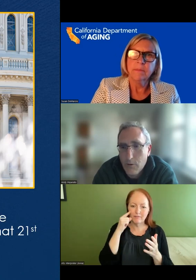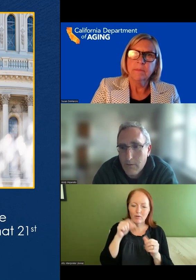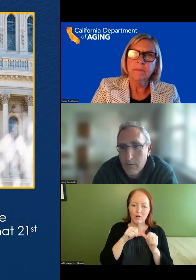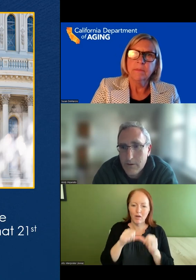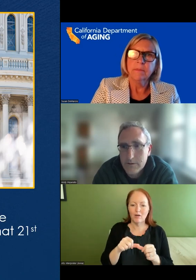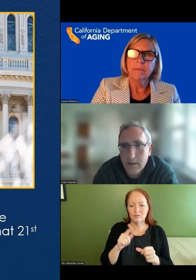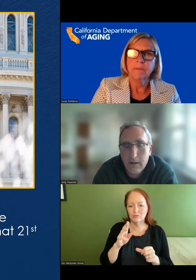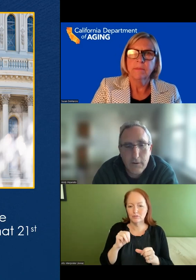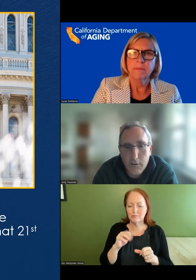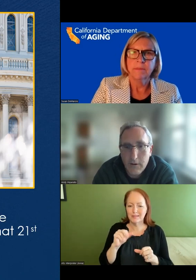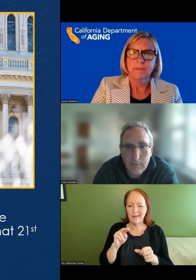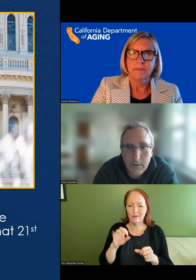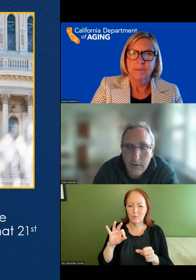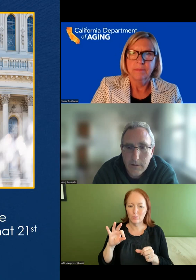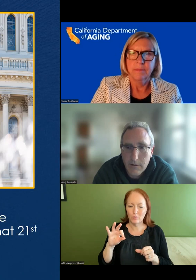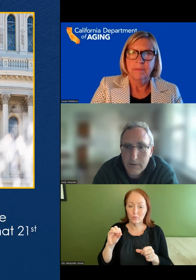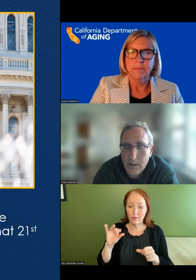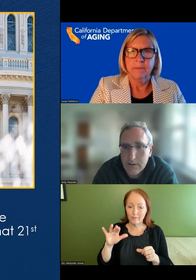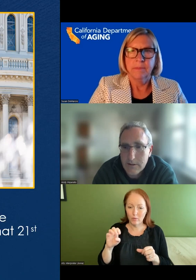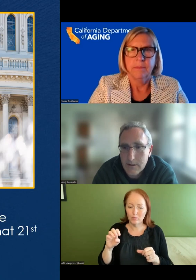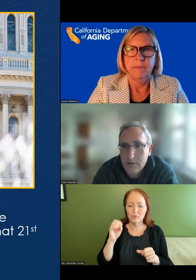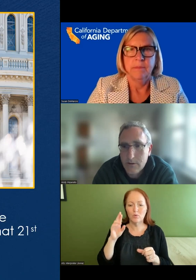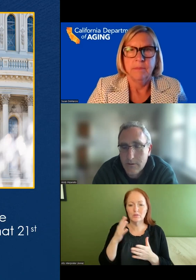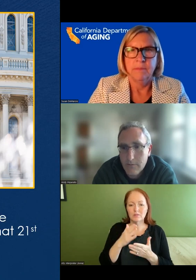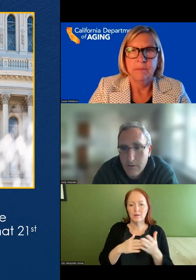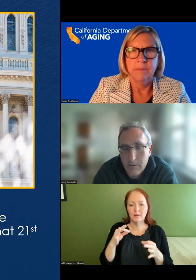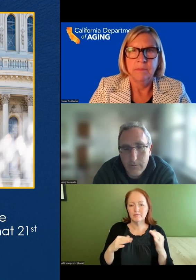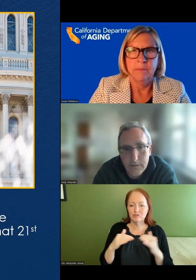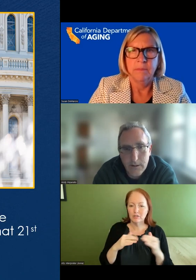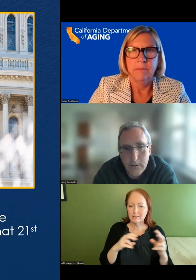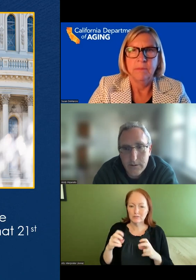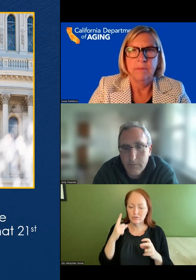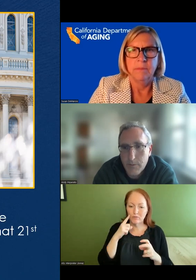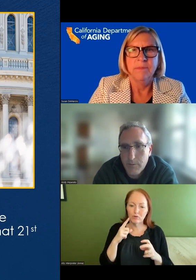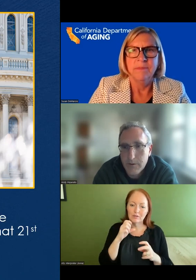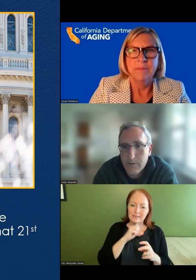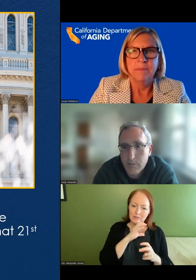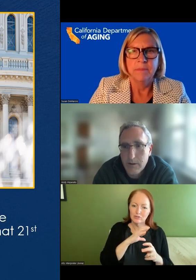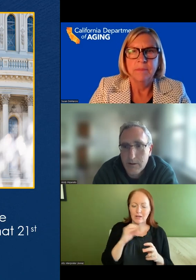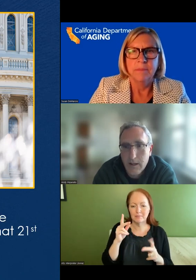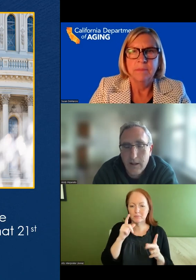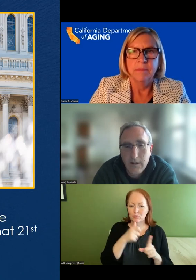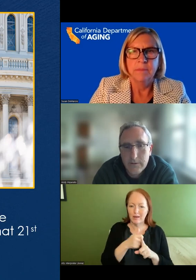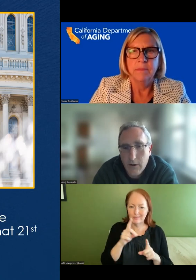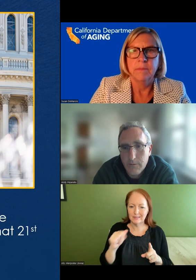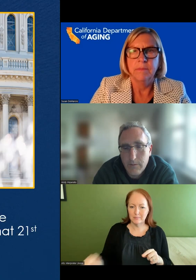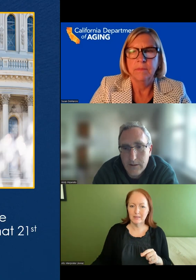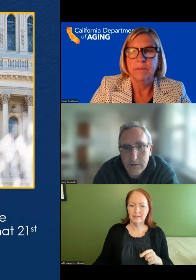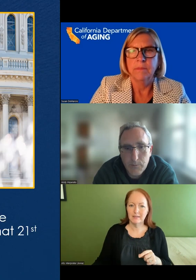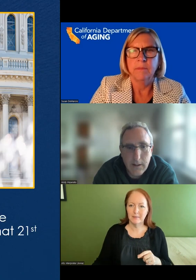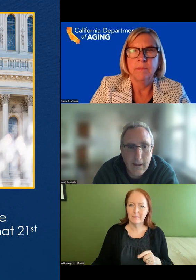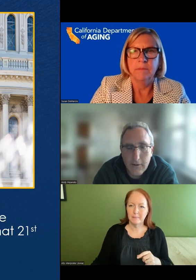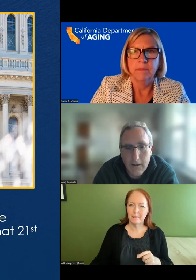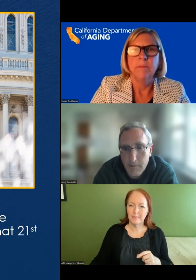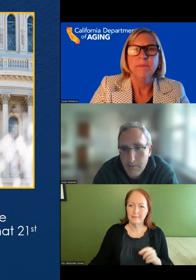care workforce, or some of the justice issues for seniors and for people with disabilities. So I